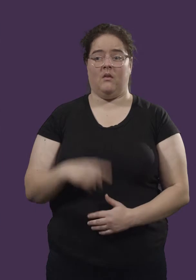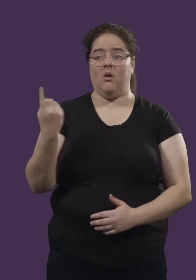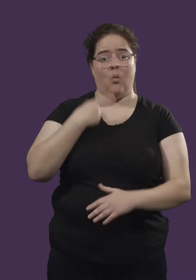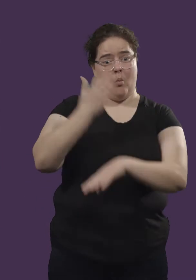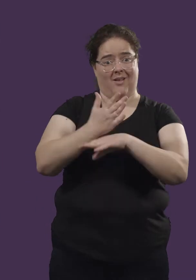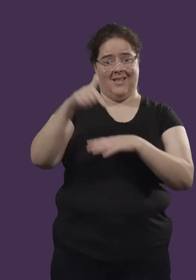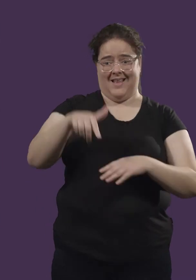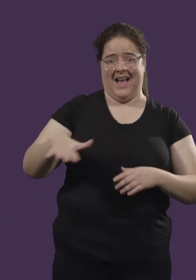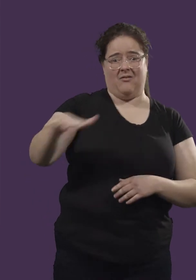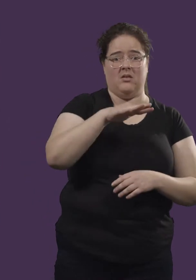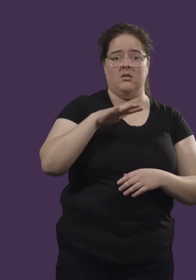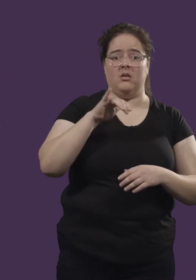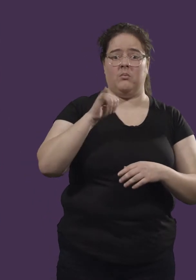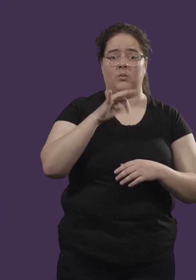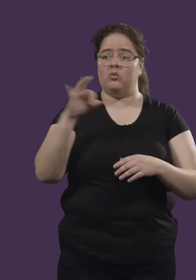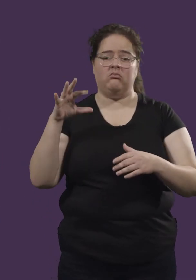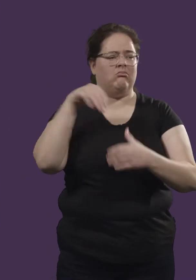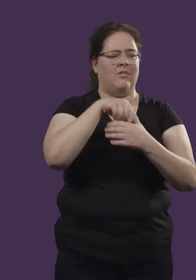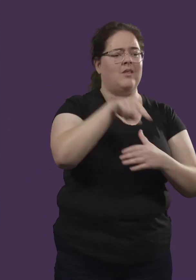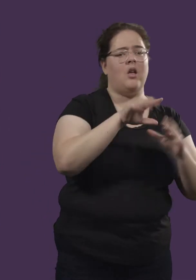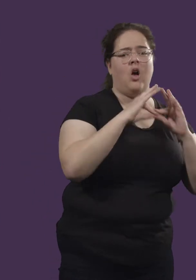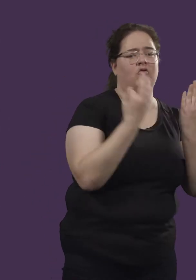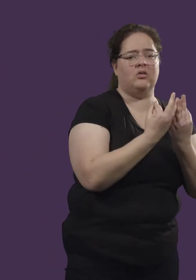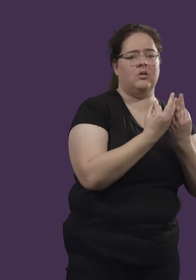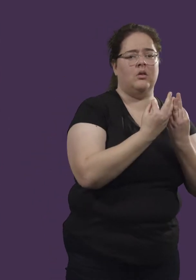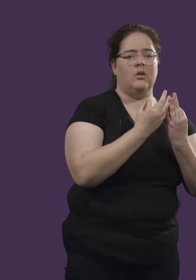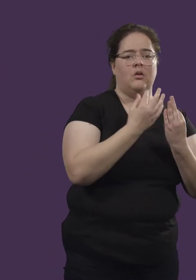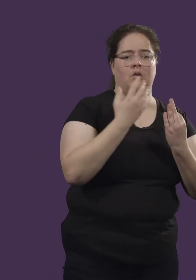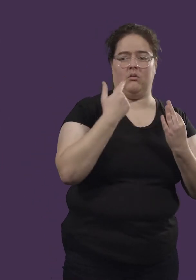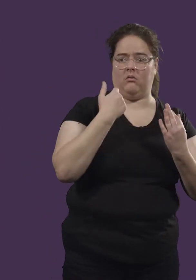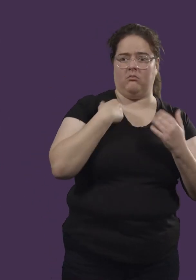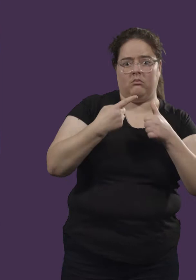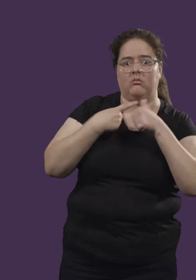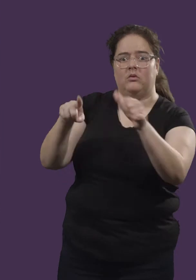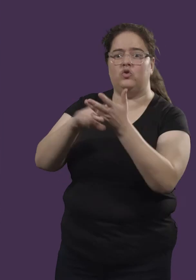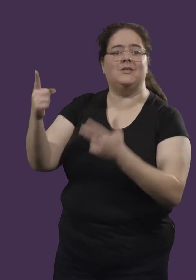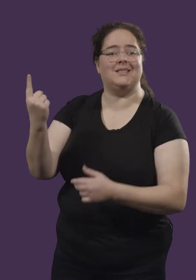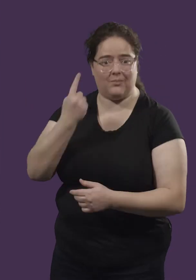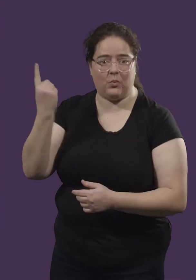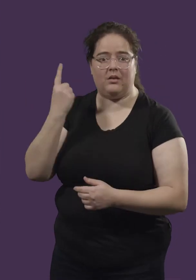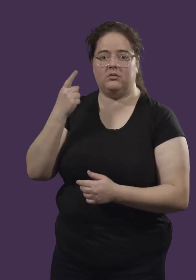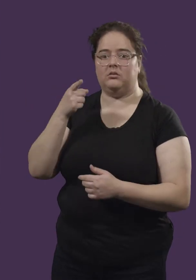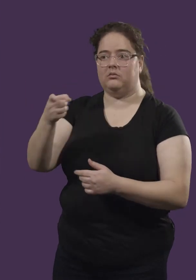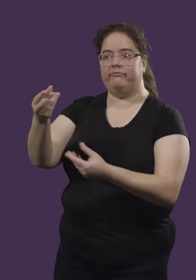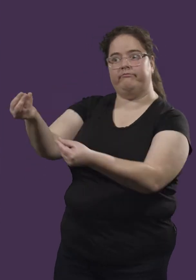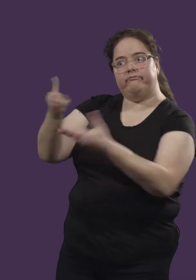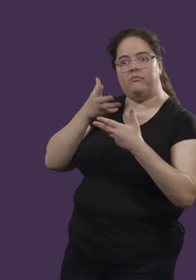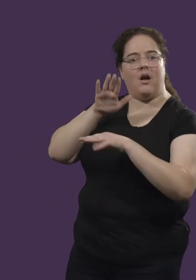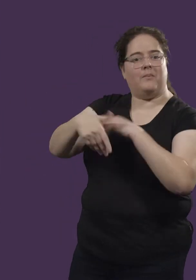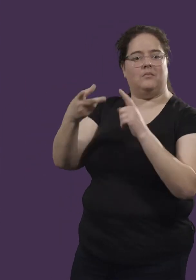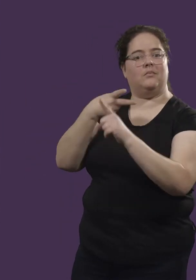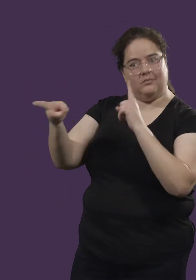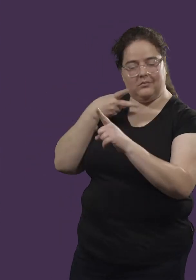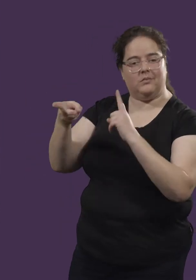not be part of an organisation, when you're responding to someone that discloses domestic or family violence to